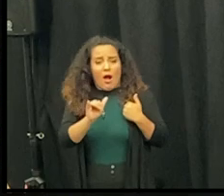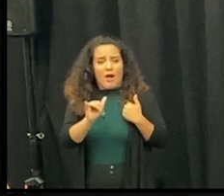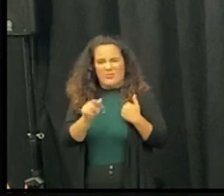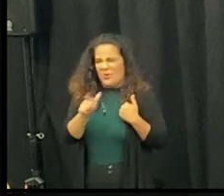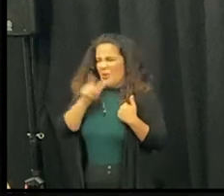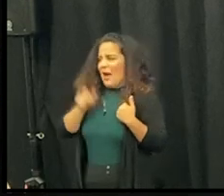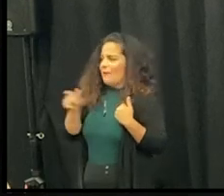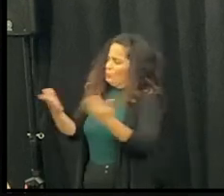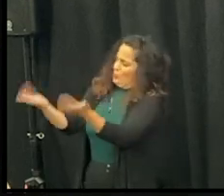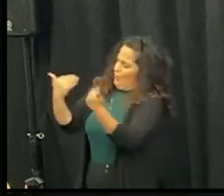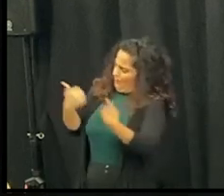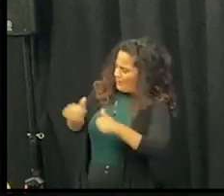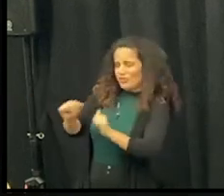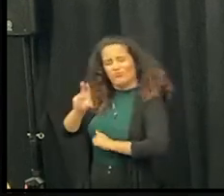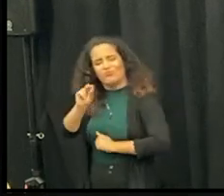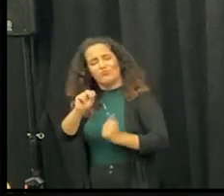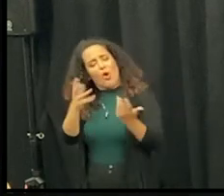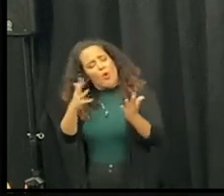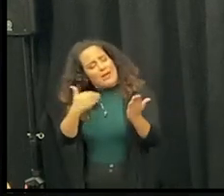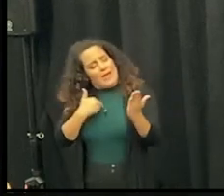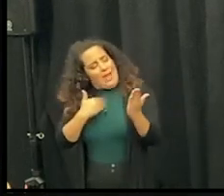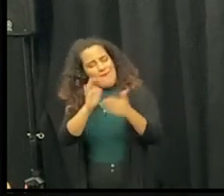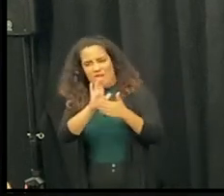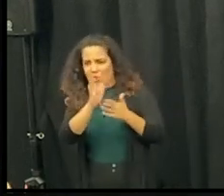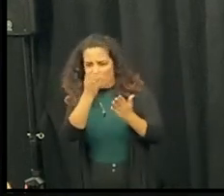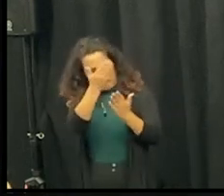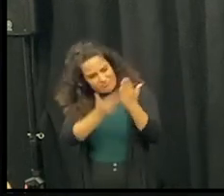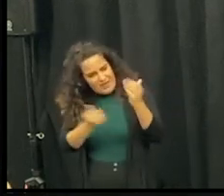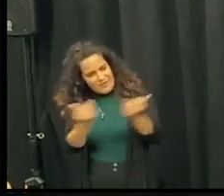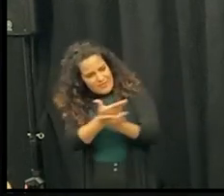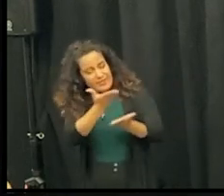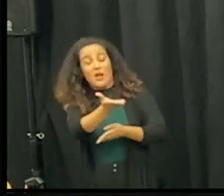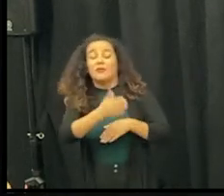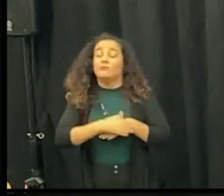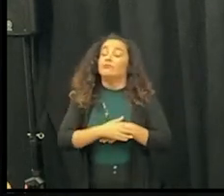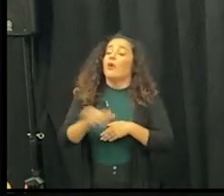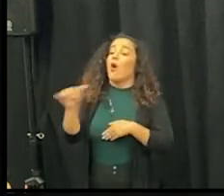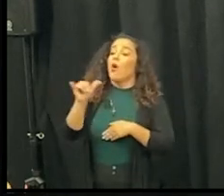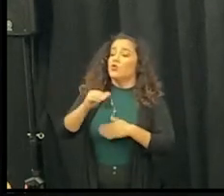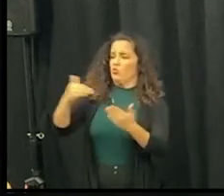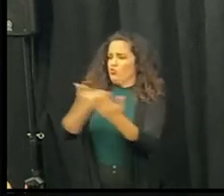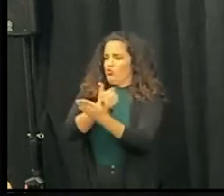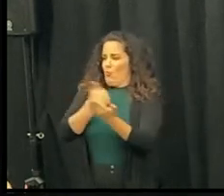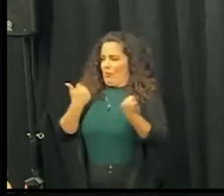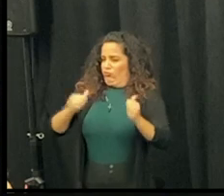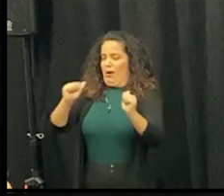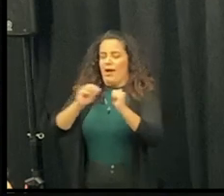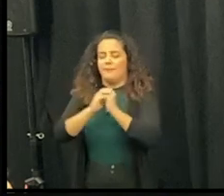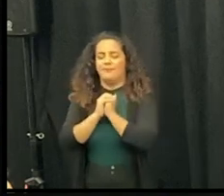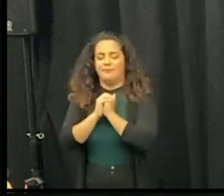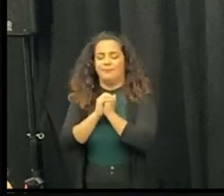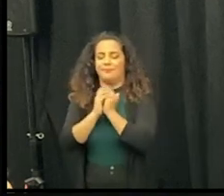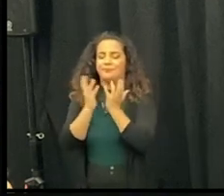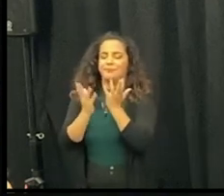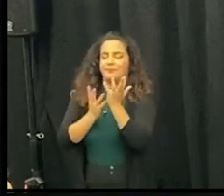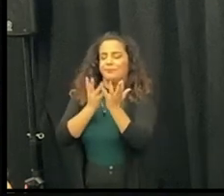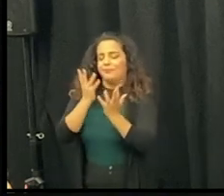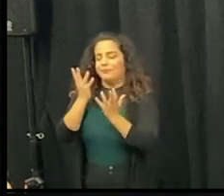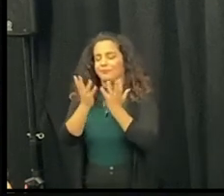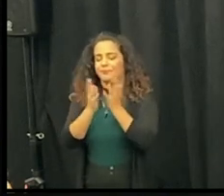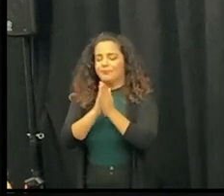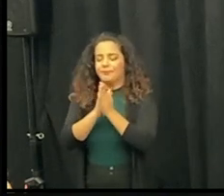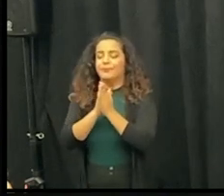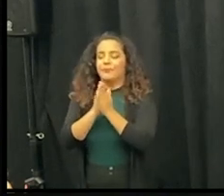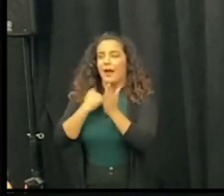see what level is this player. And one of the practices that I've adopted since doing this work is I start identifying in